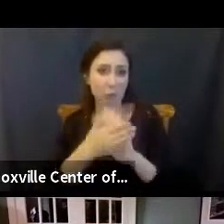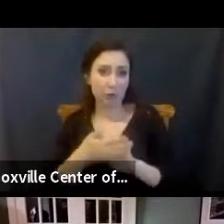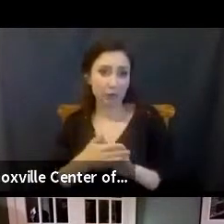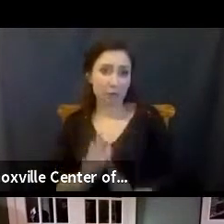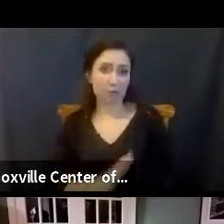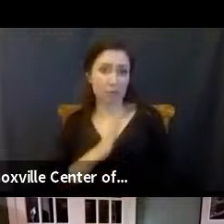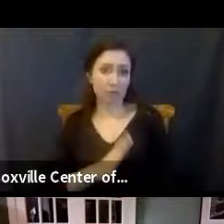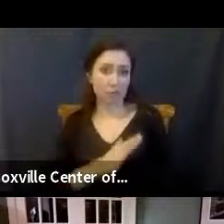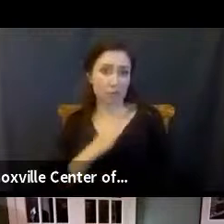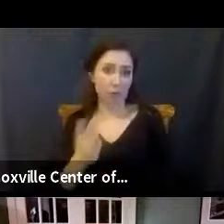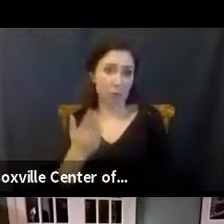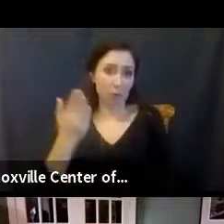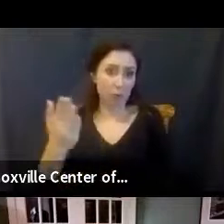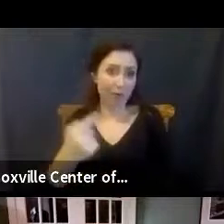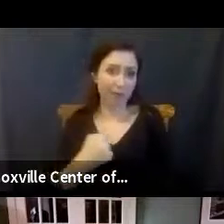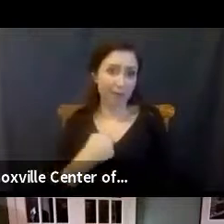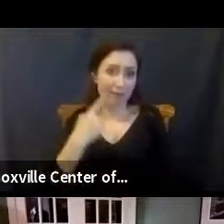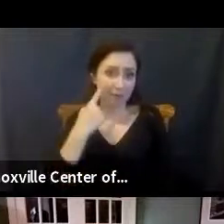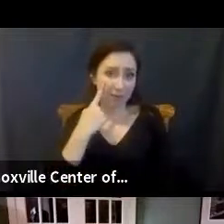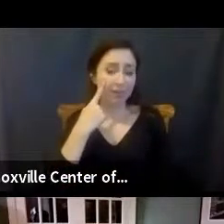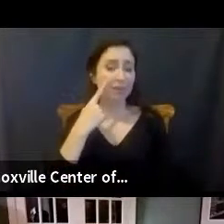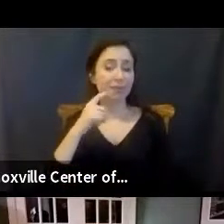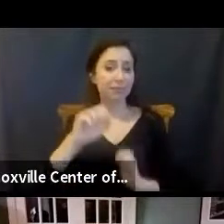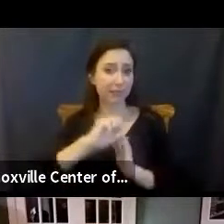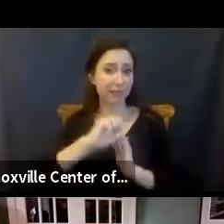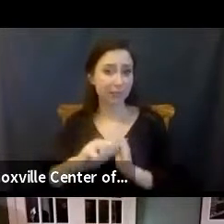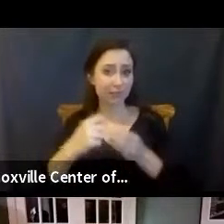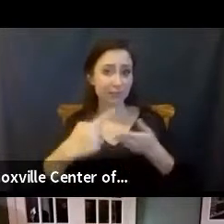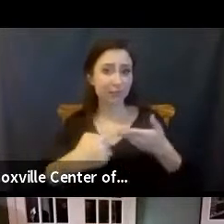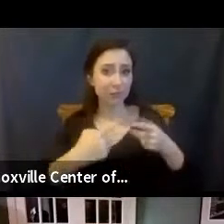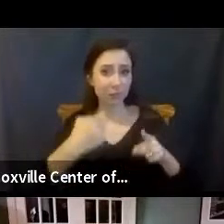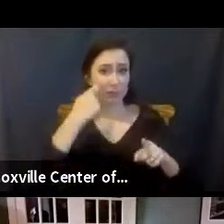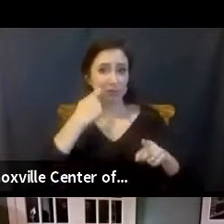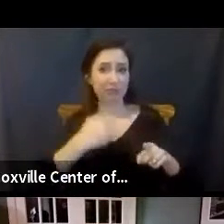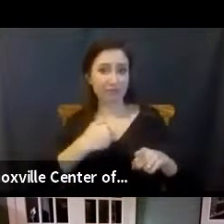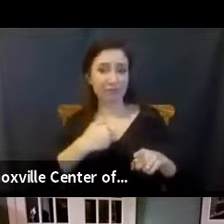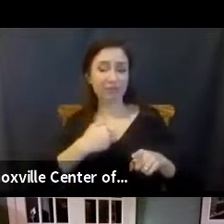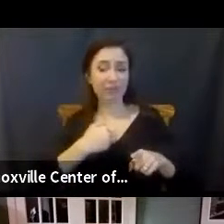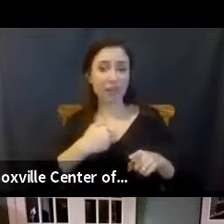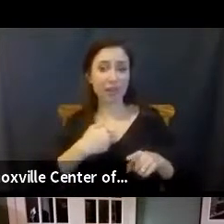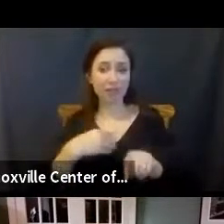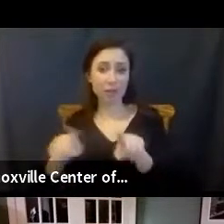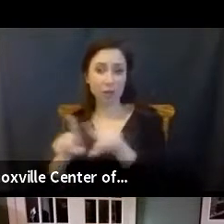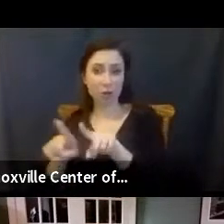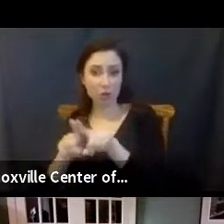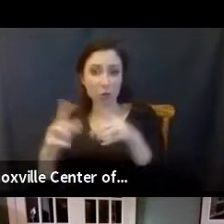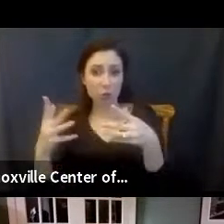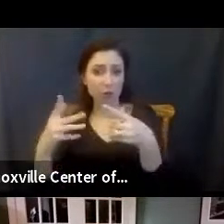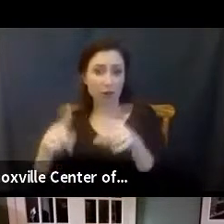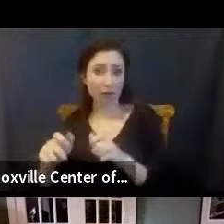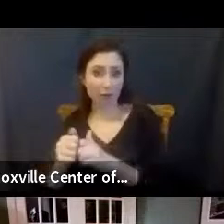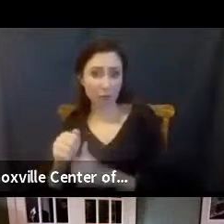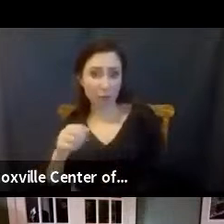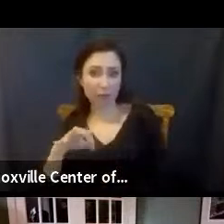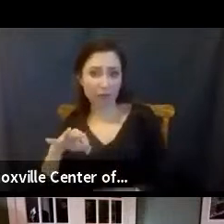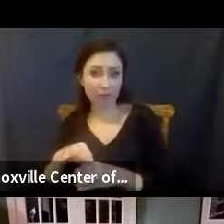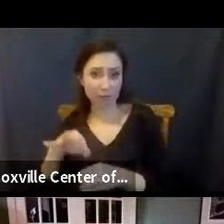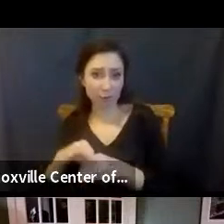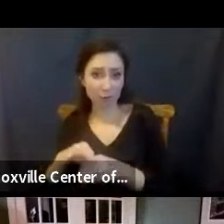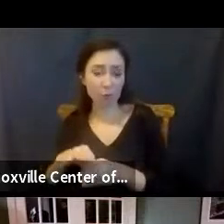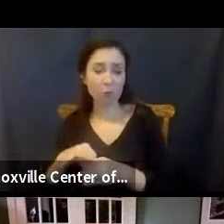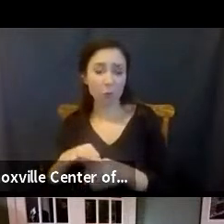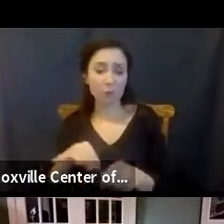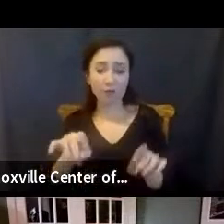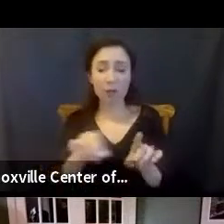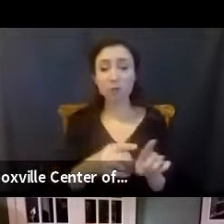the nature and the extent of the discussion that we just had, as well as the outcome of the vote, on one hand, also on the other hand, knowing that